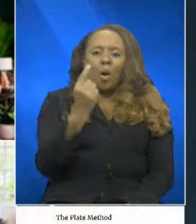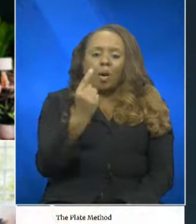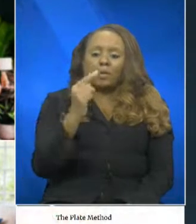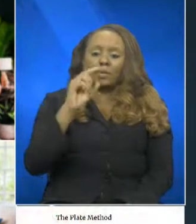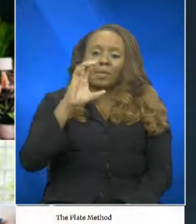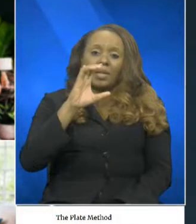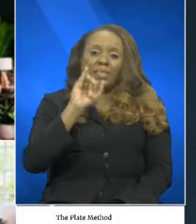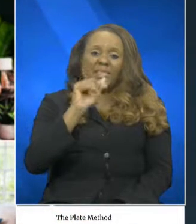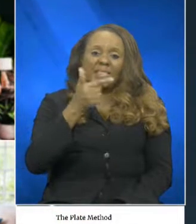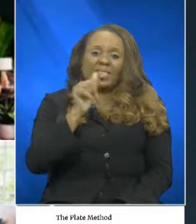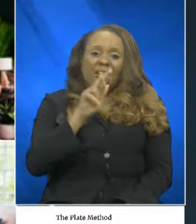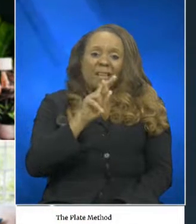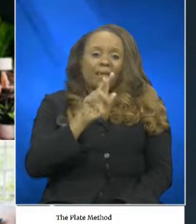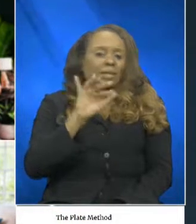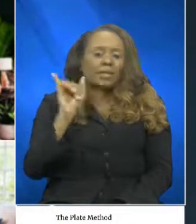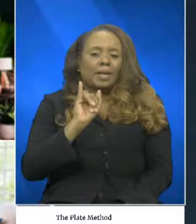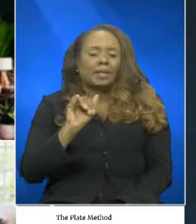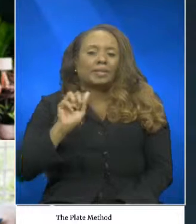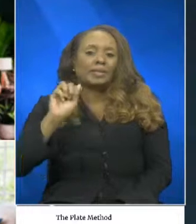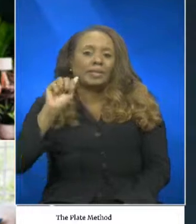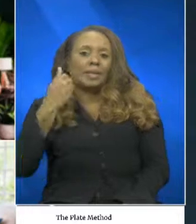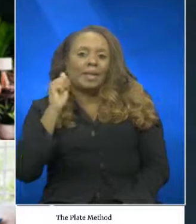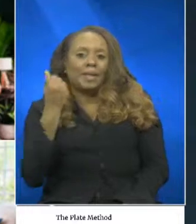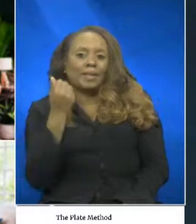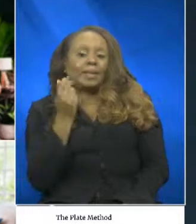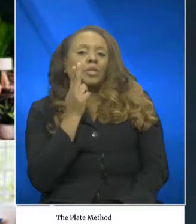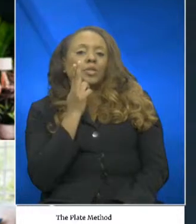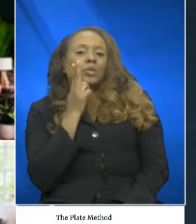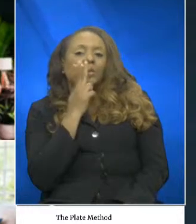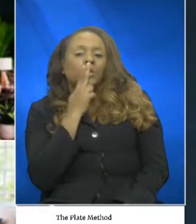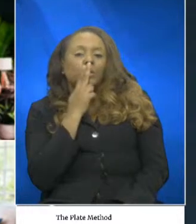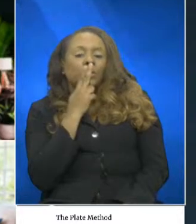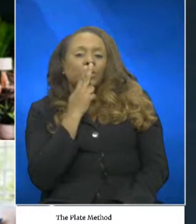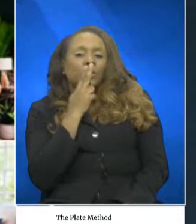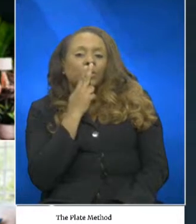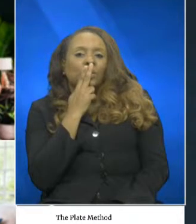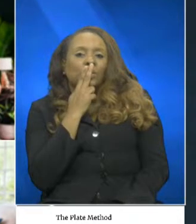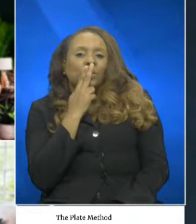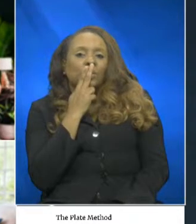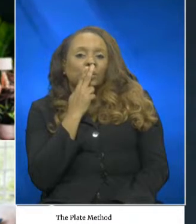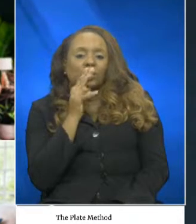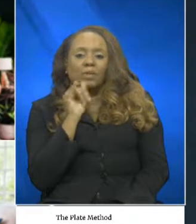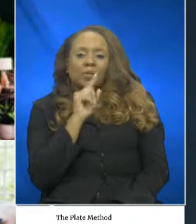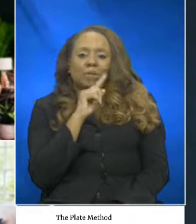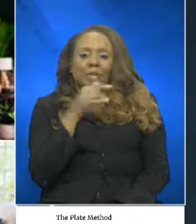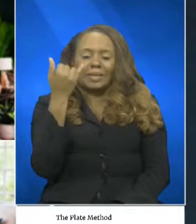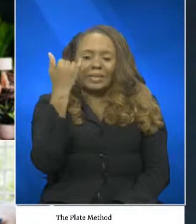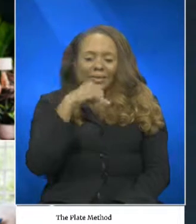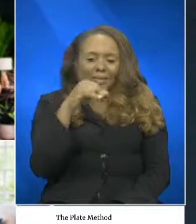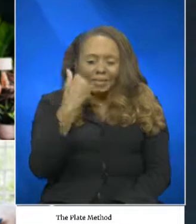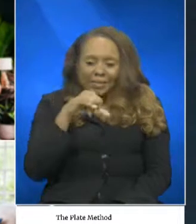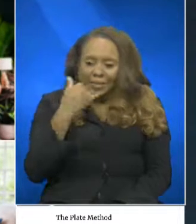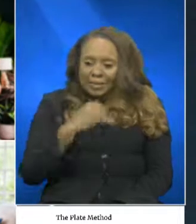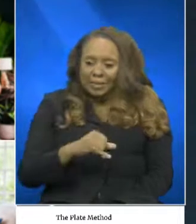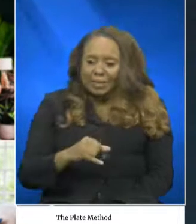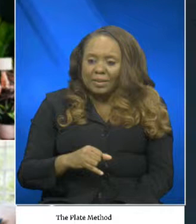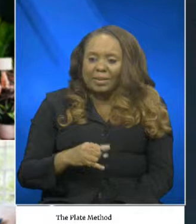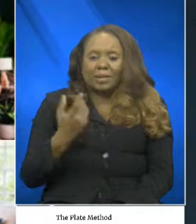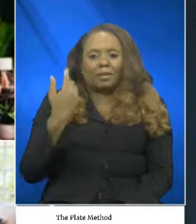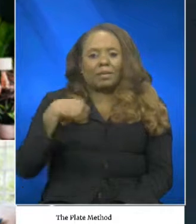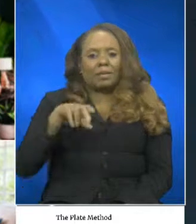half a pack. That is the most inane and silly thing to do in a population where we